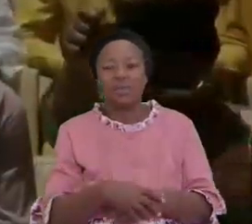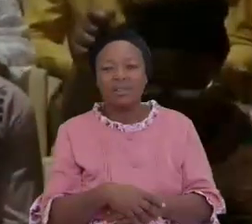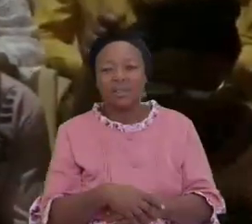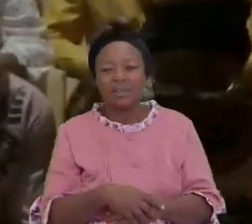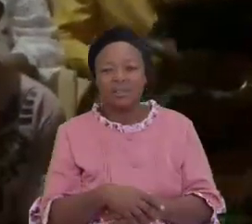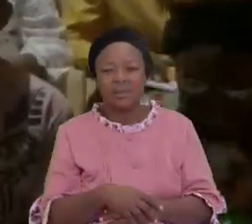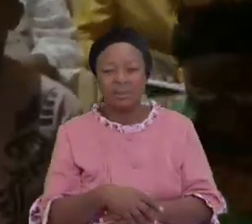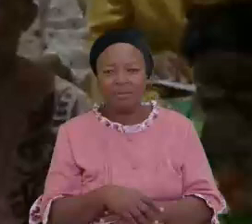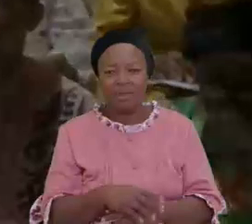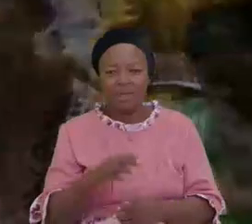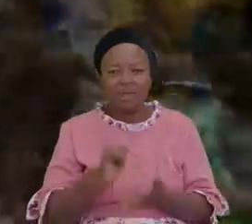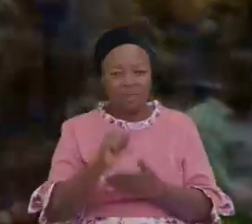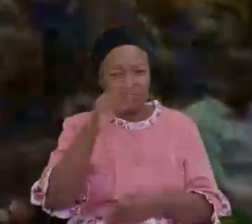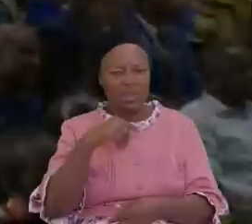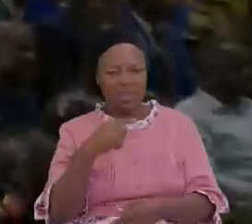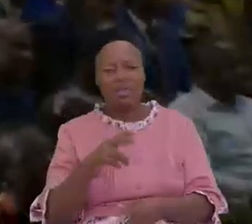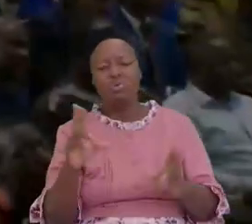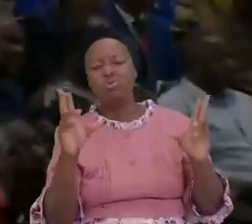He said, no.